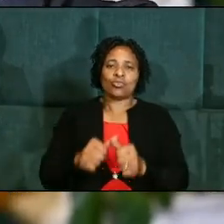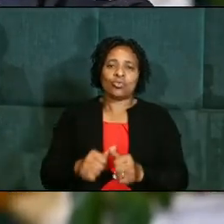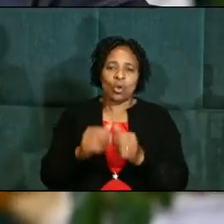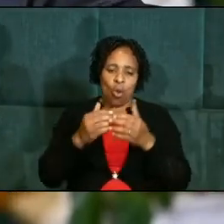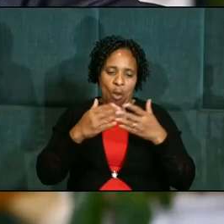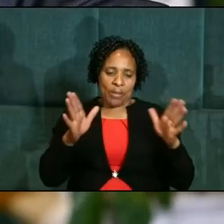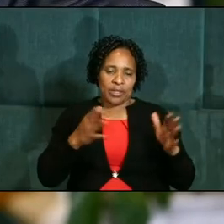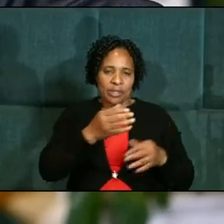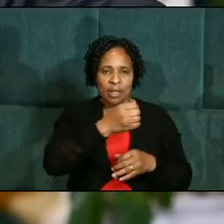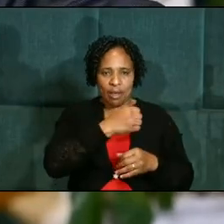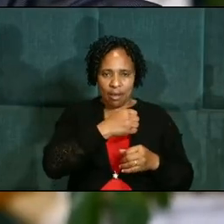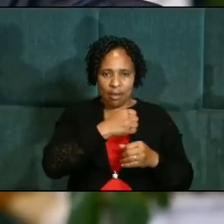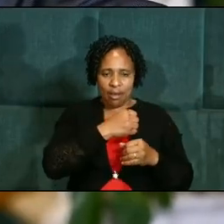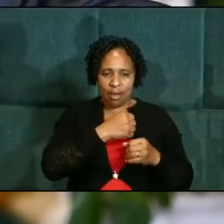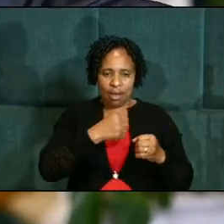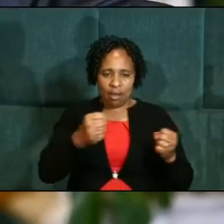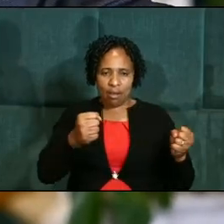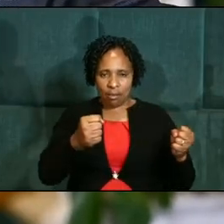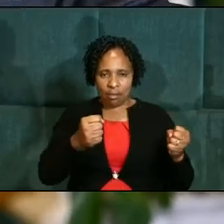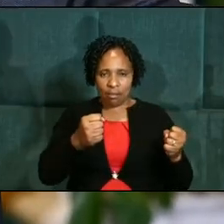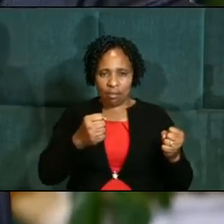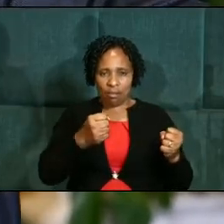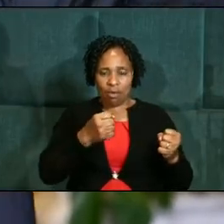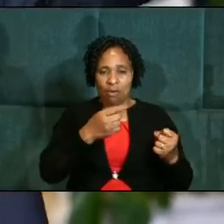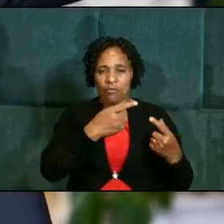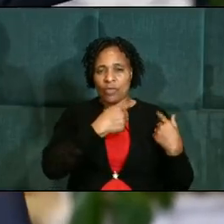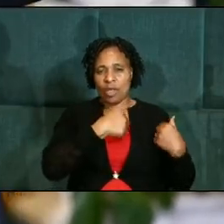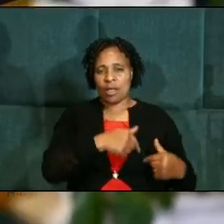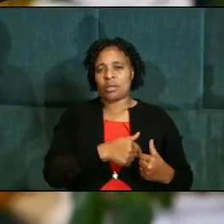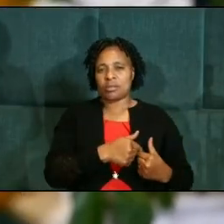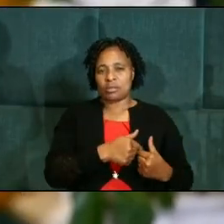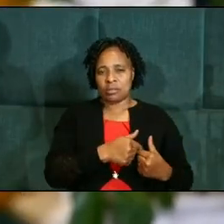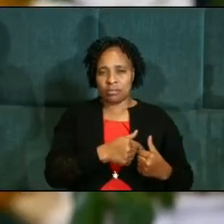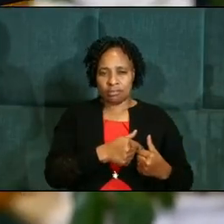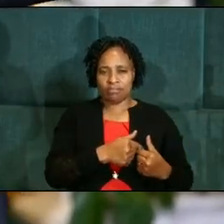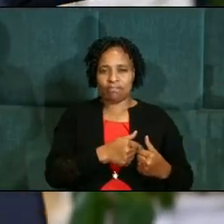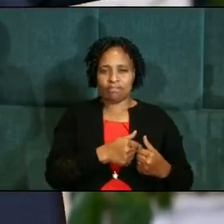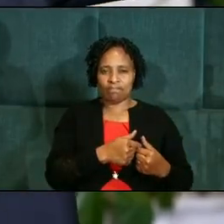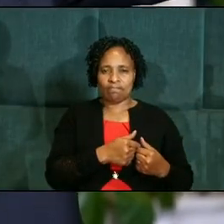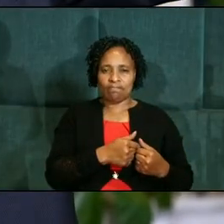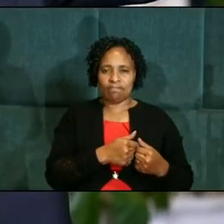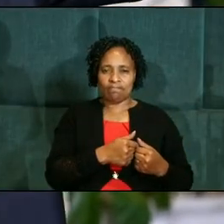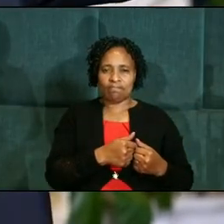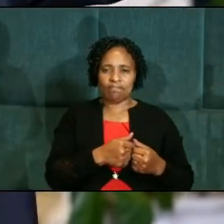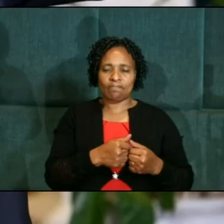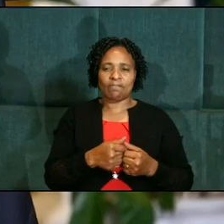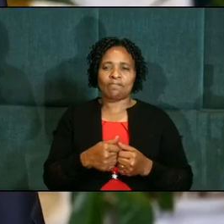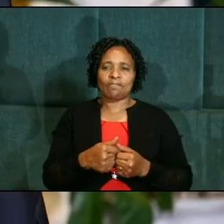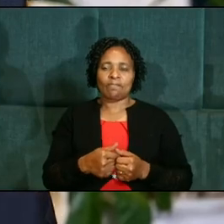altar as Christ opened his arms. Whoever will, may come.